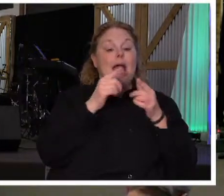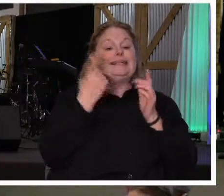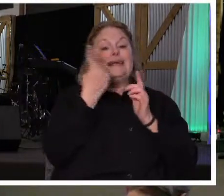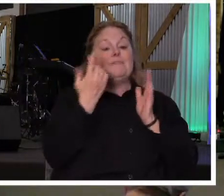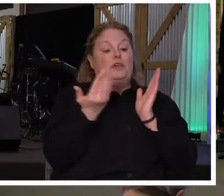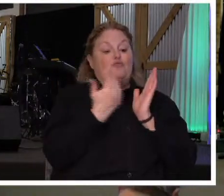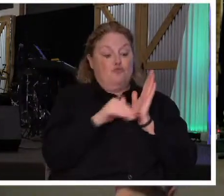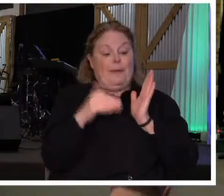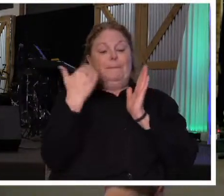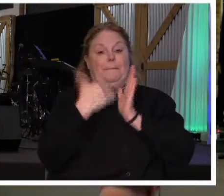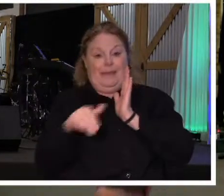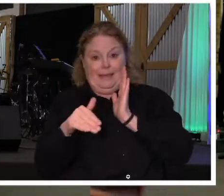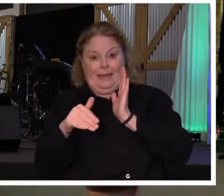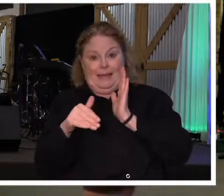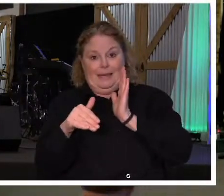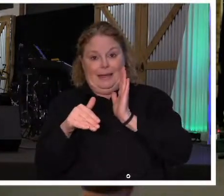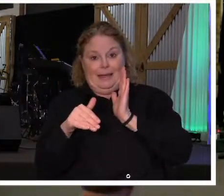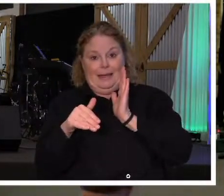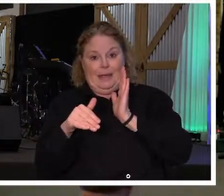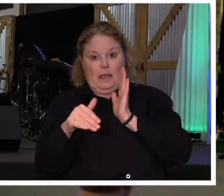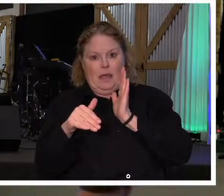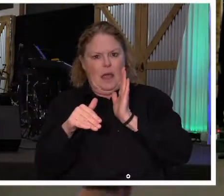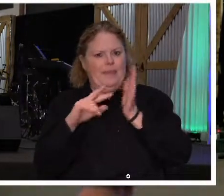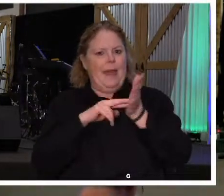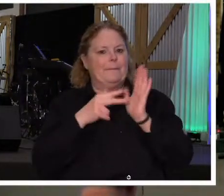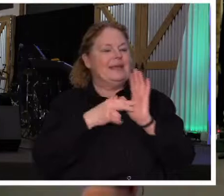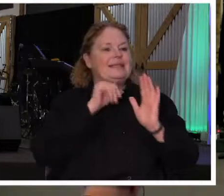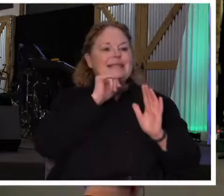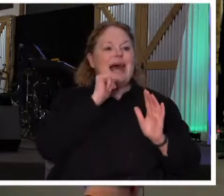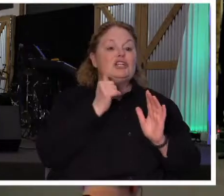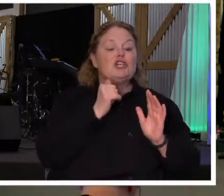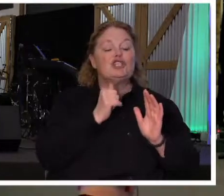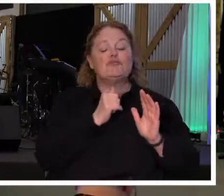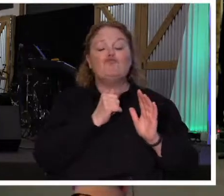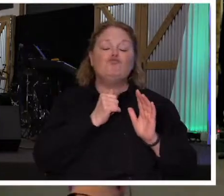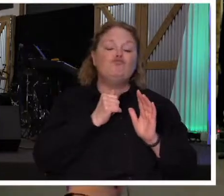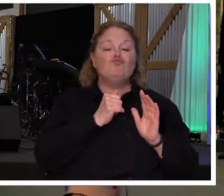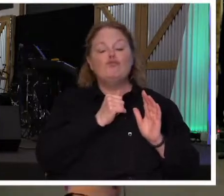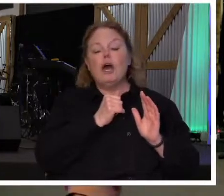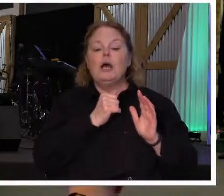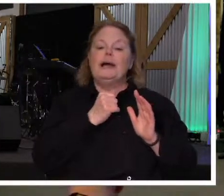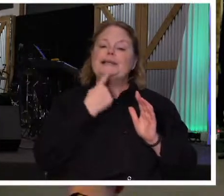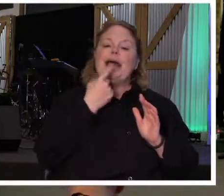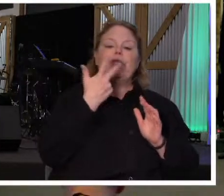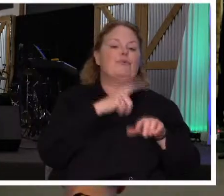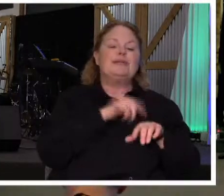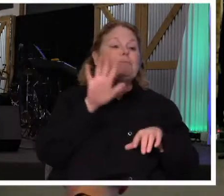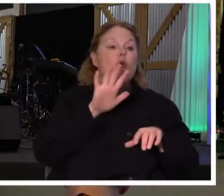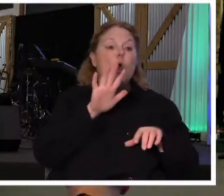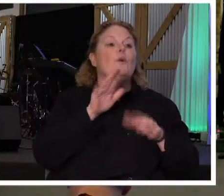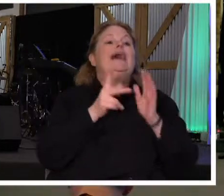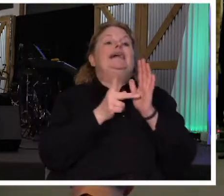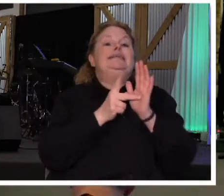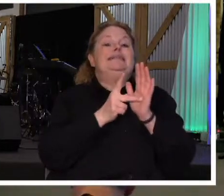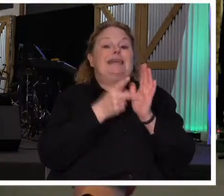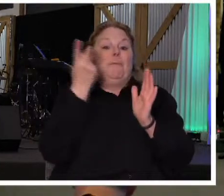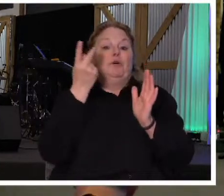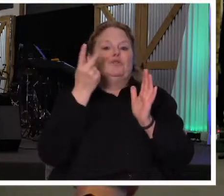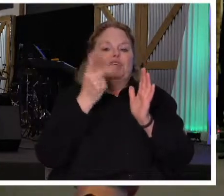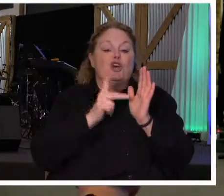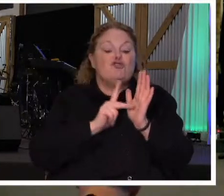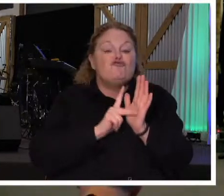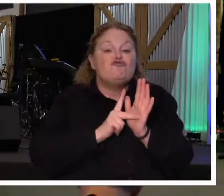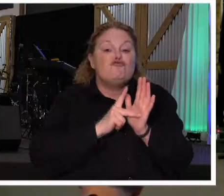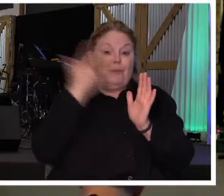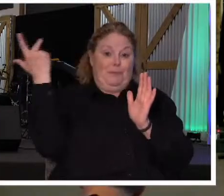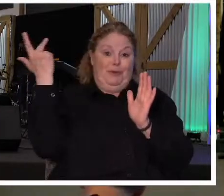through doubling or a repetition of a word. And that's something that we don't often see in the English translation. So, for those of you that are